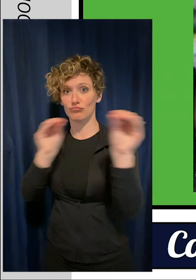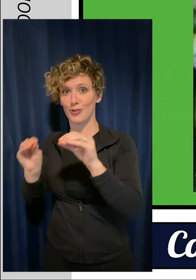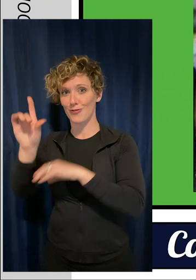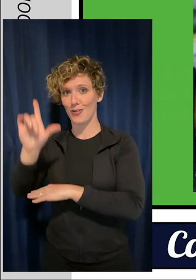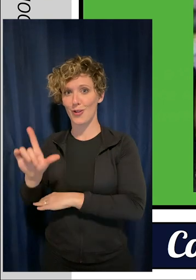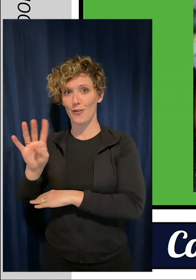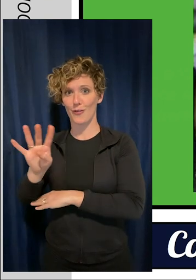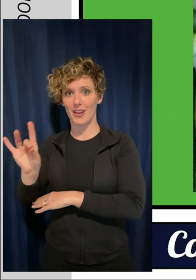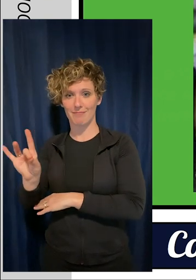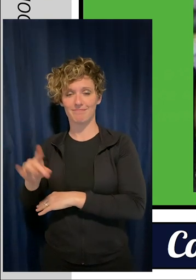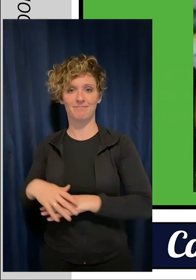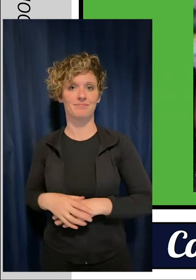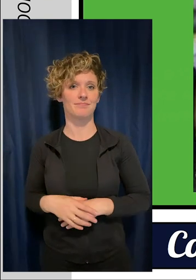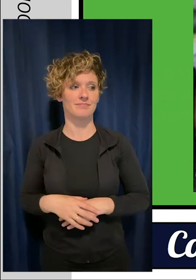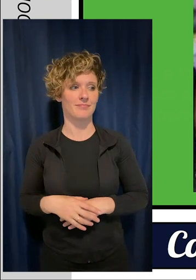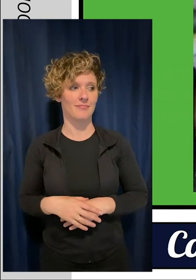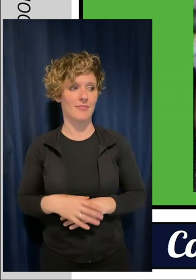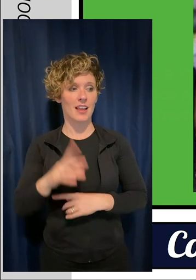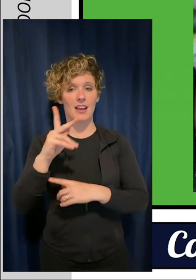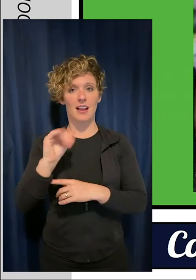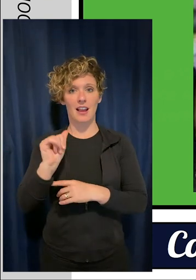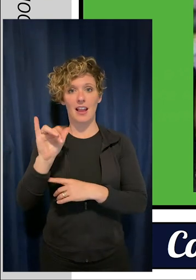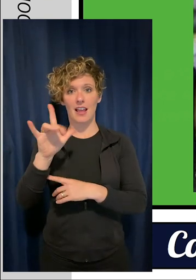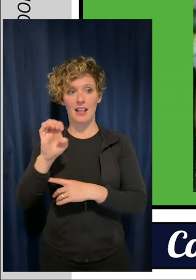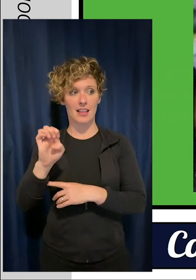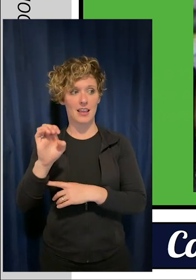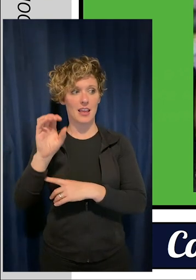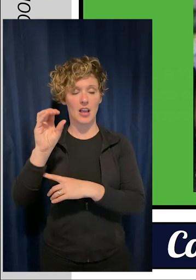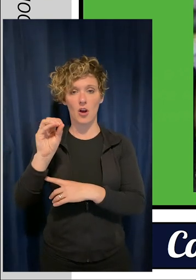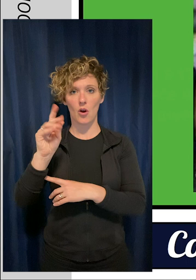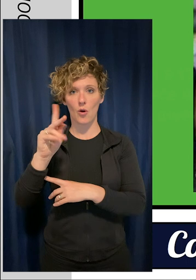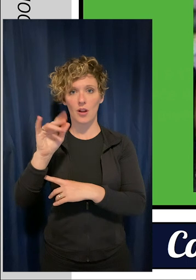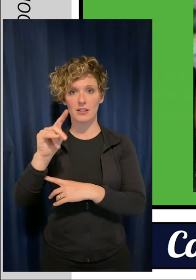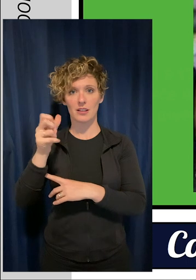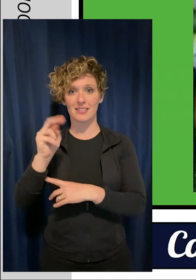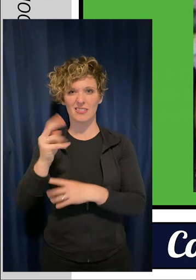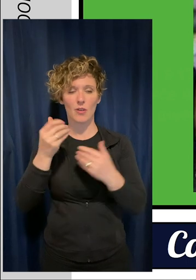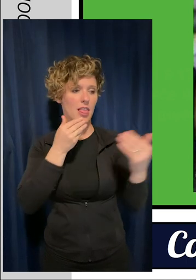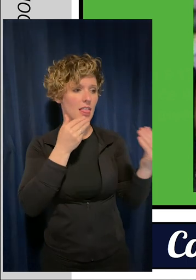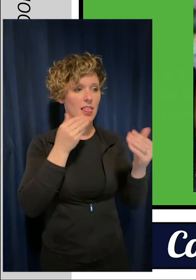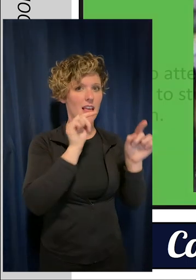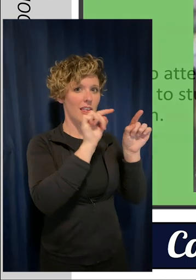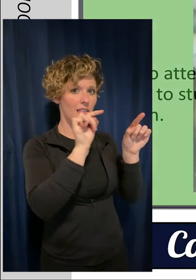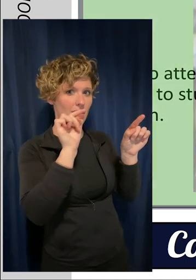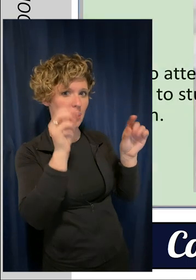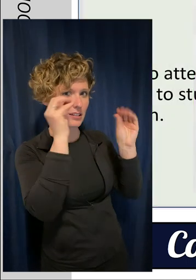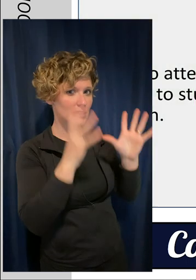Kaylee Okaton would like to thank Mr. Cans, herself, Kayla Anderson, and Brian Triplett for their support.